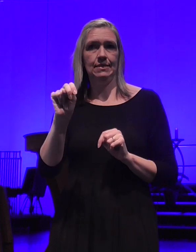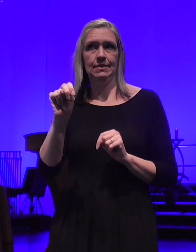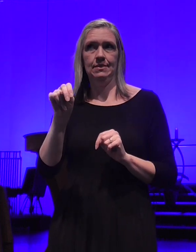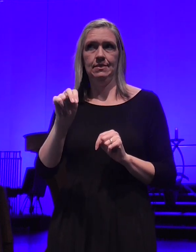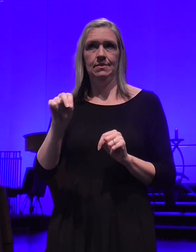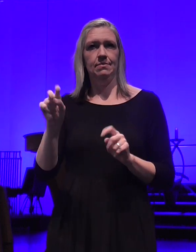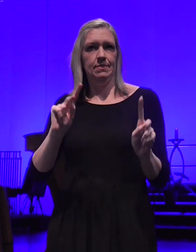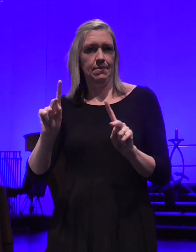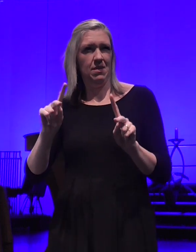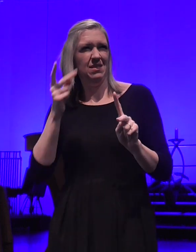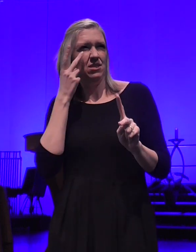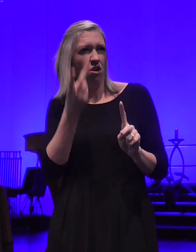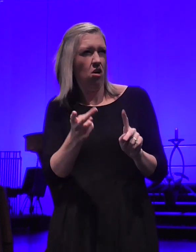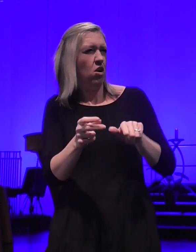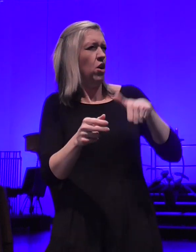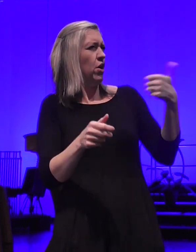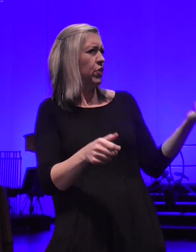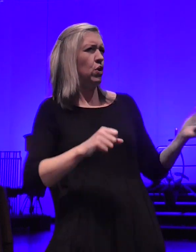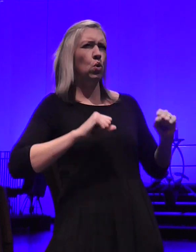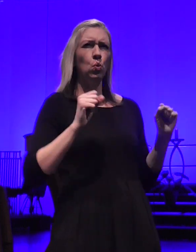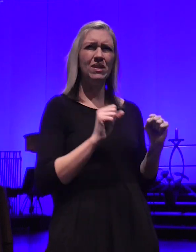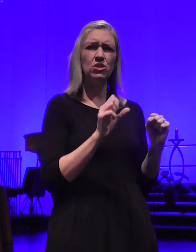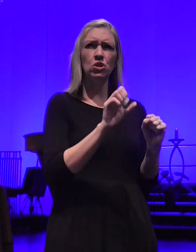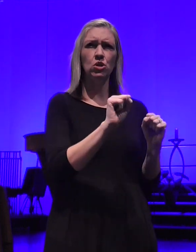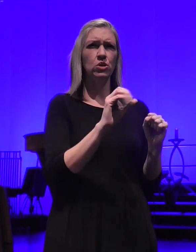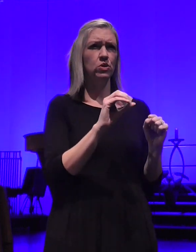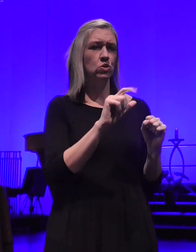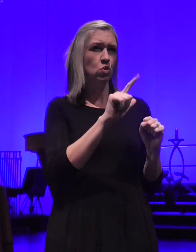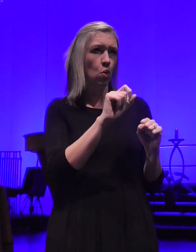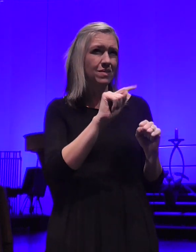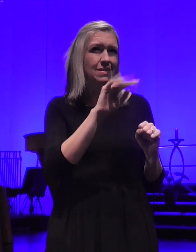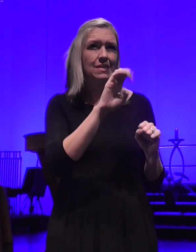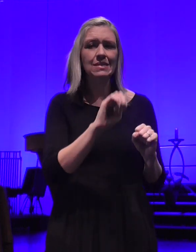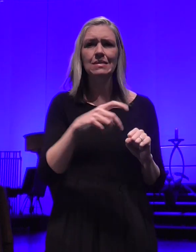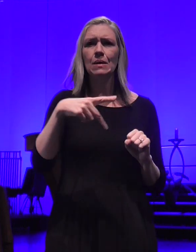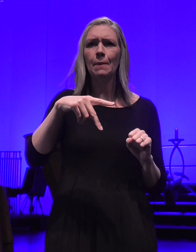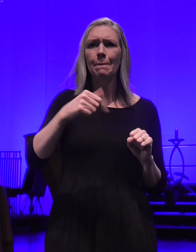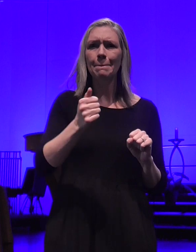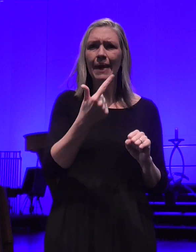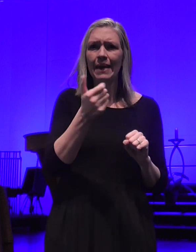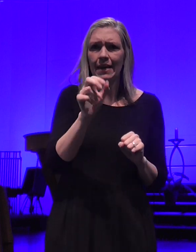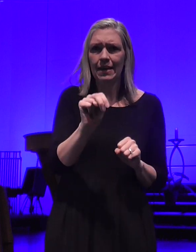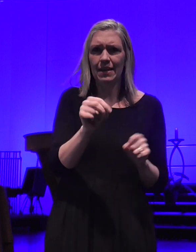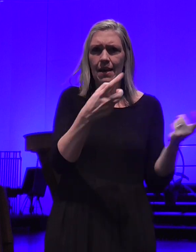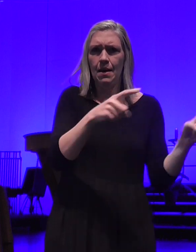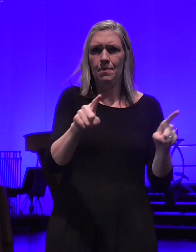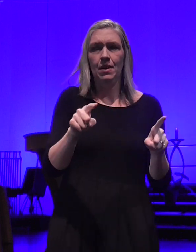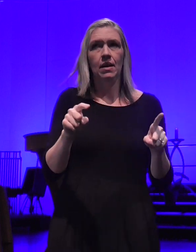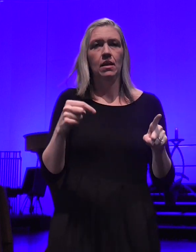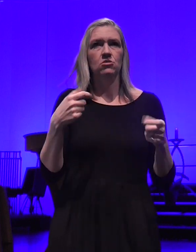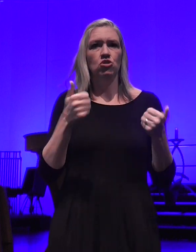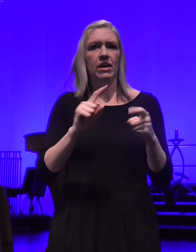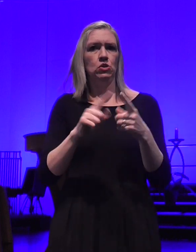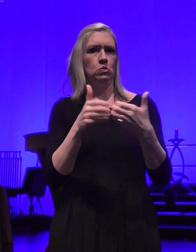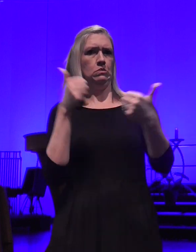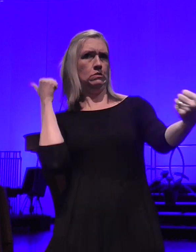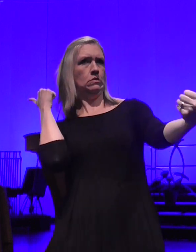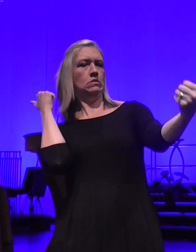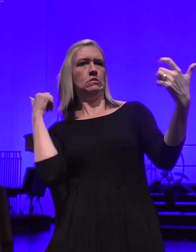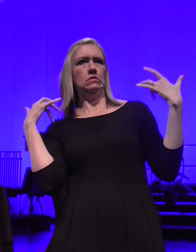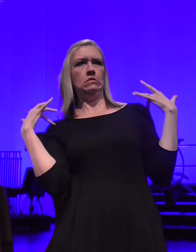all of these other winter solstice pagan things were going on and said, we don't want anything to do with that. And so